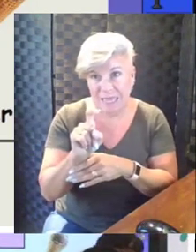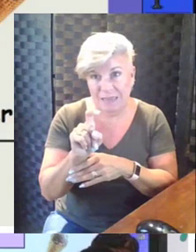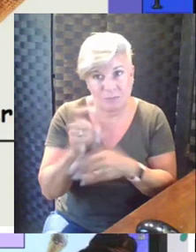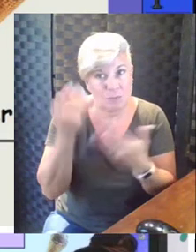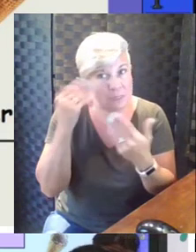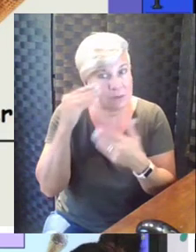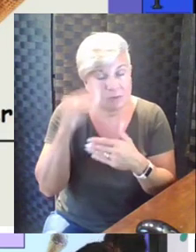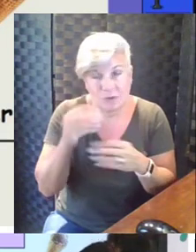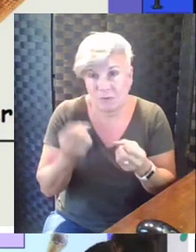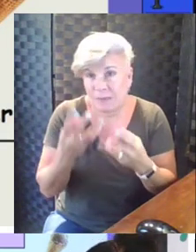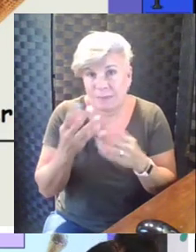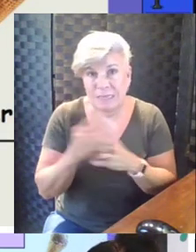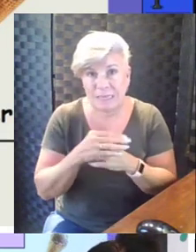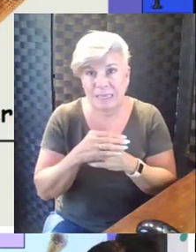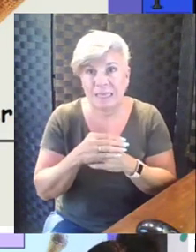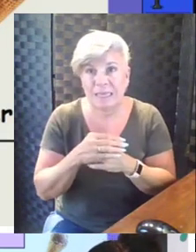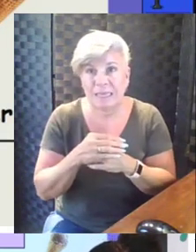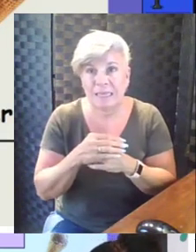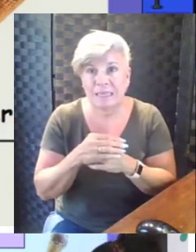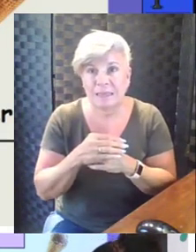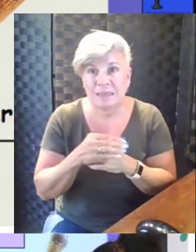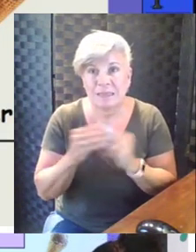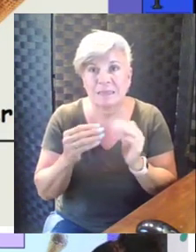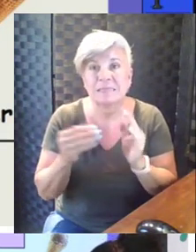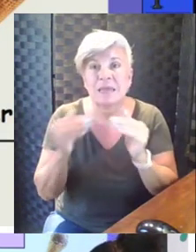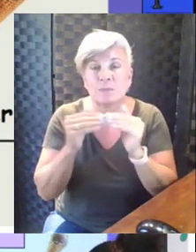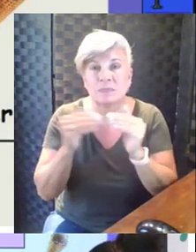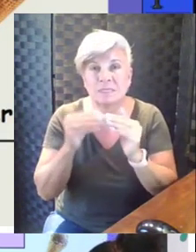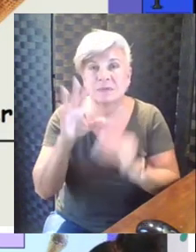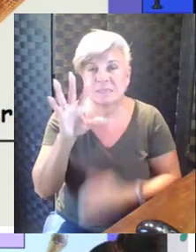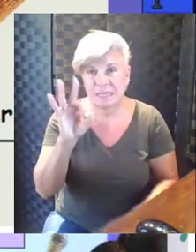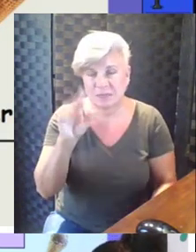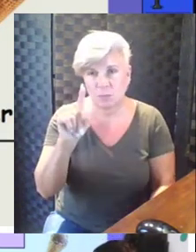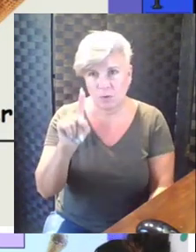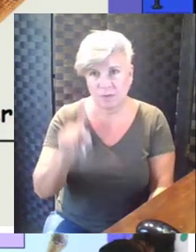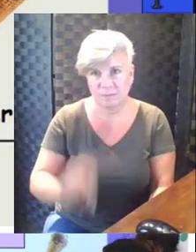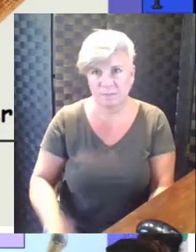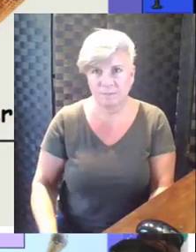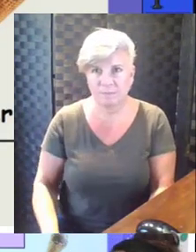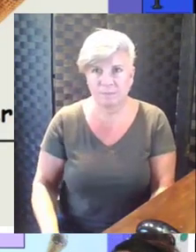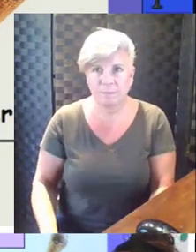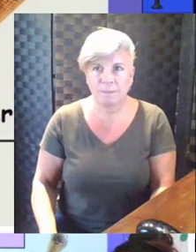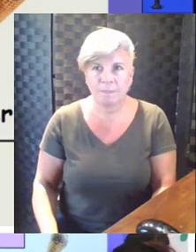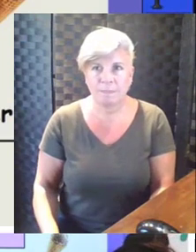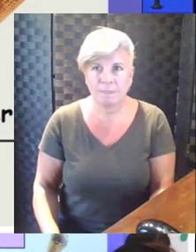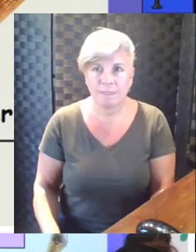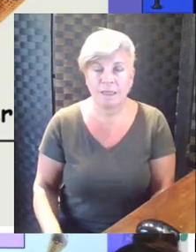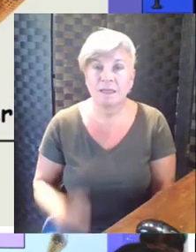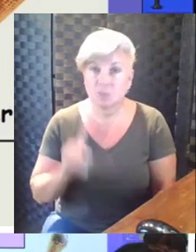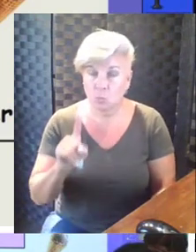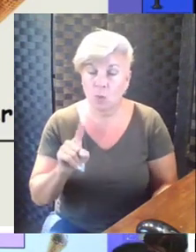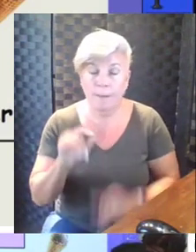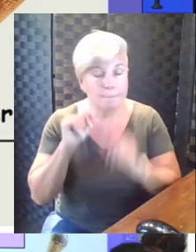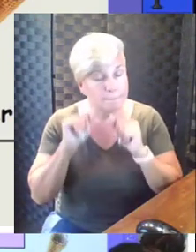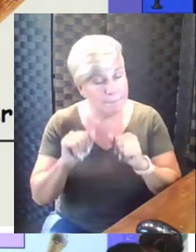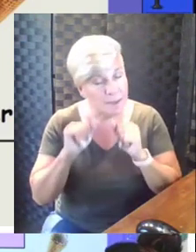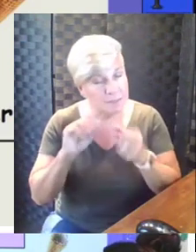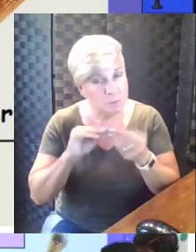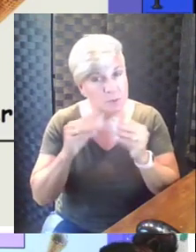we don't know how many yet, and that will get us to 91. So that's one equation we could